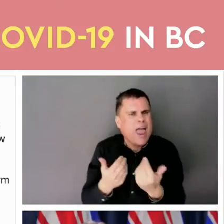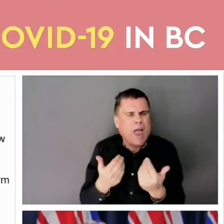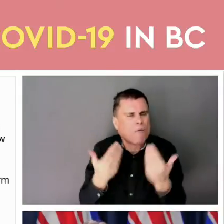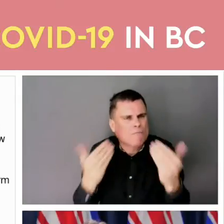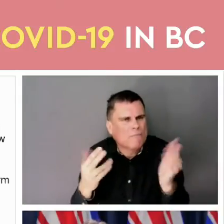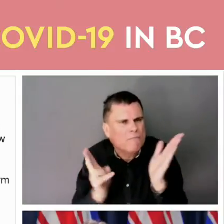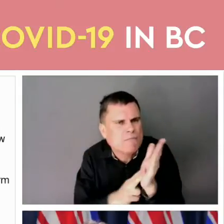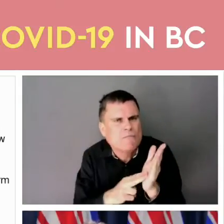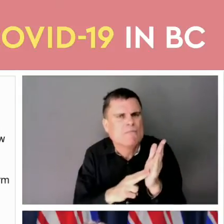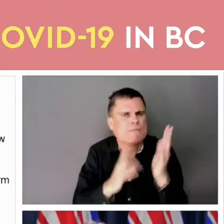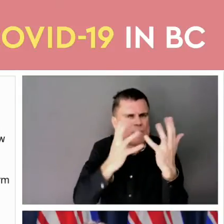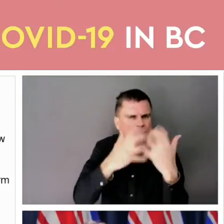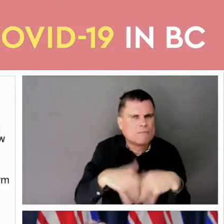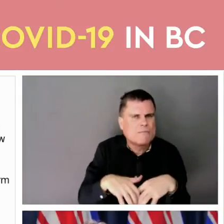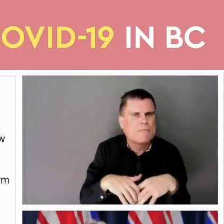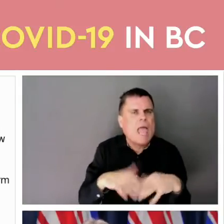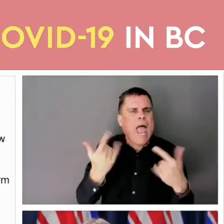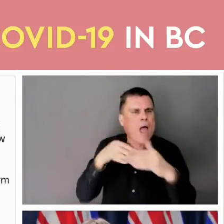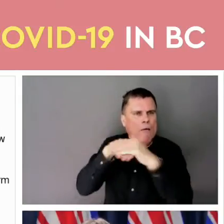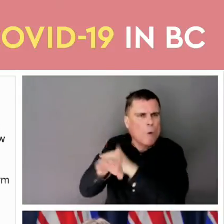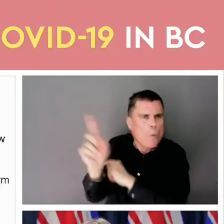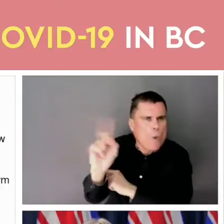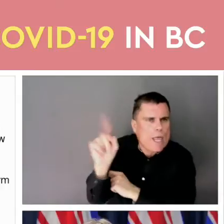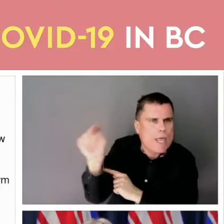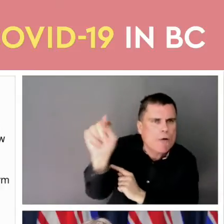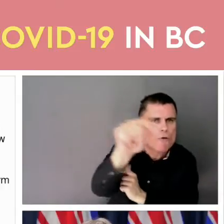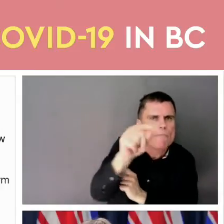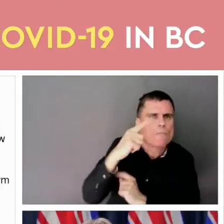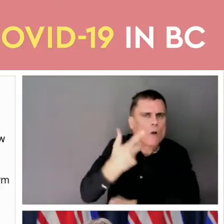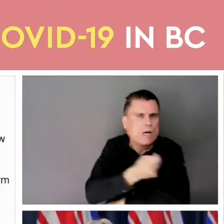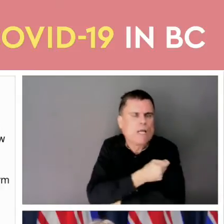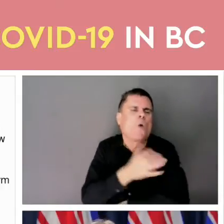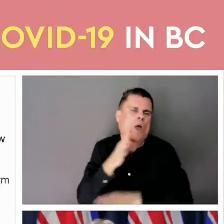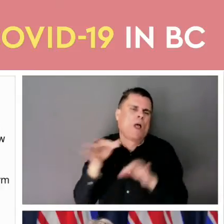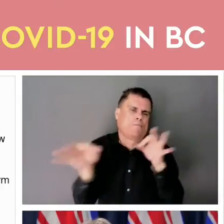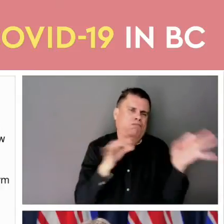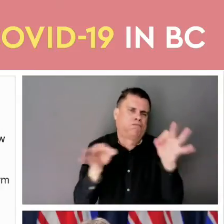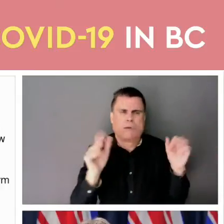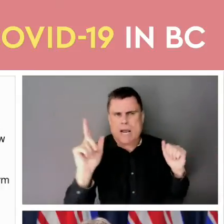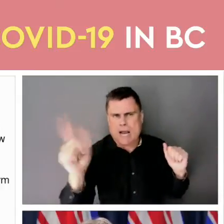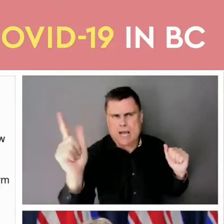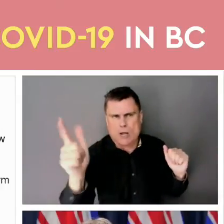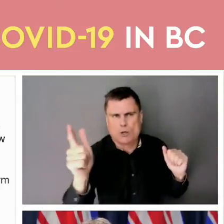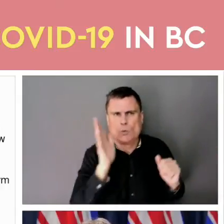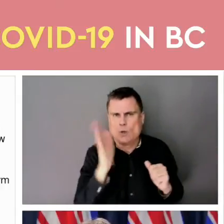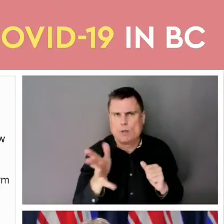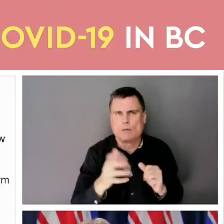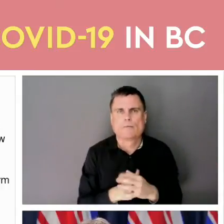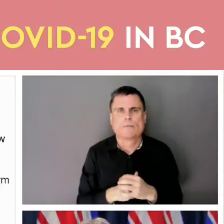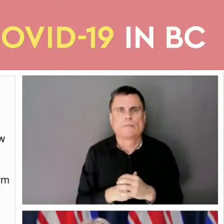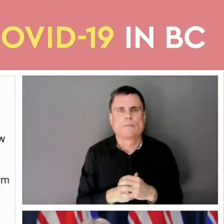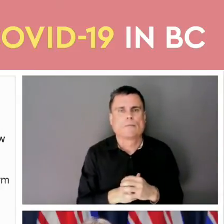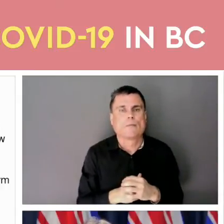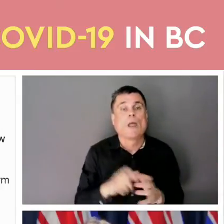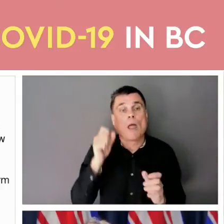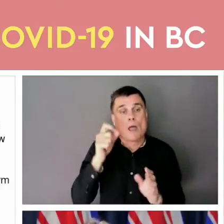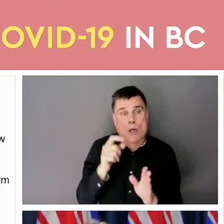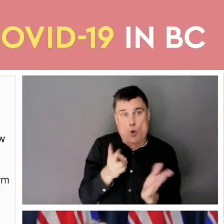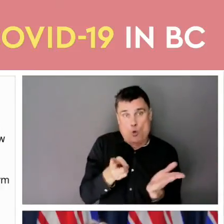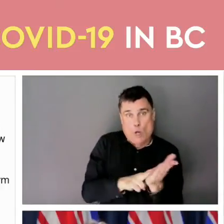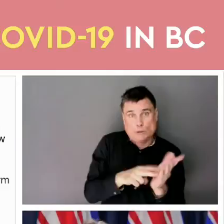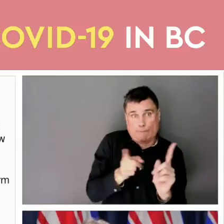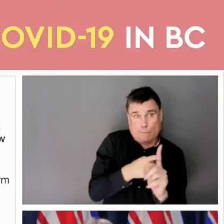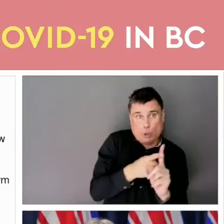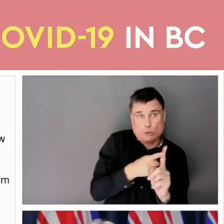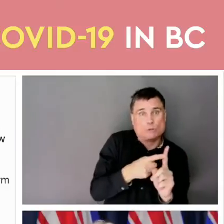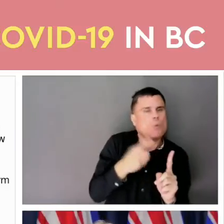clinic. Enabling pre-registration really allows us to plan better because it allows us to know how to schedule both